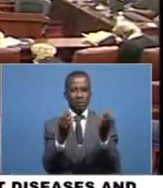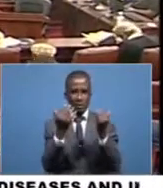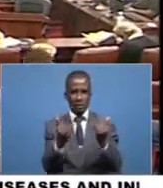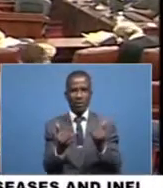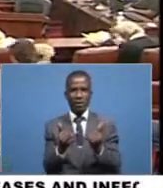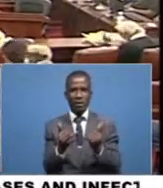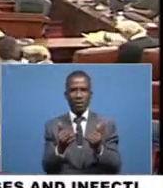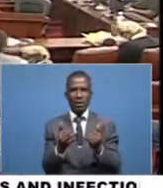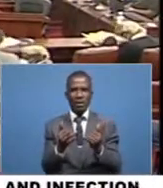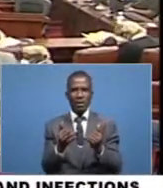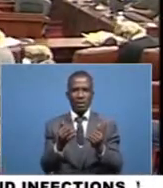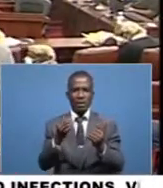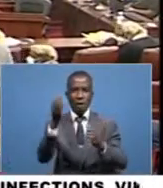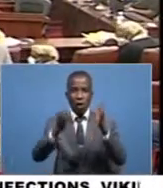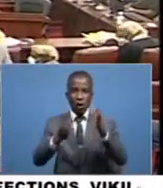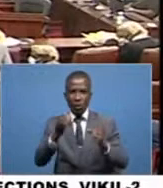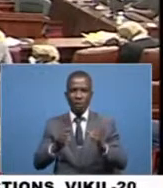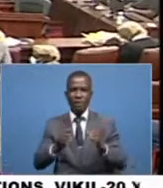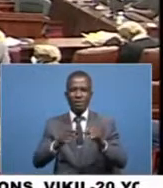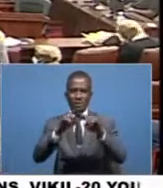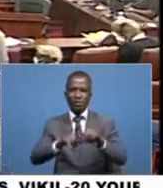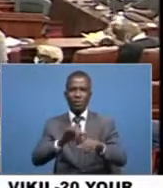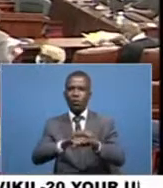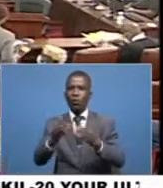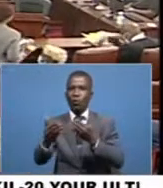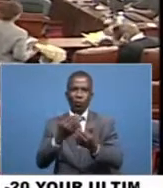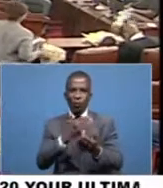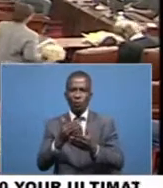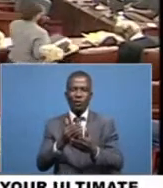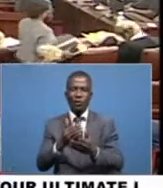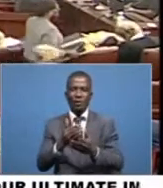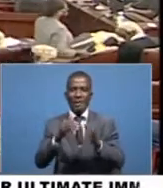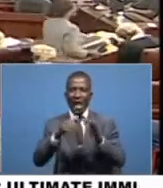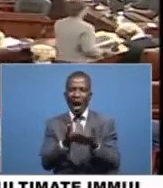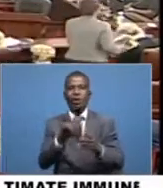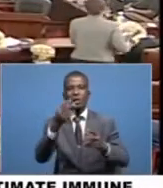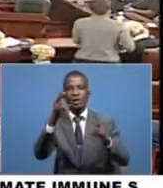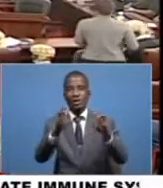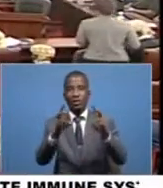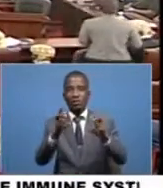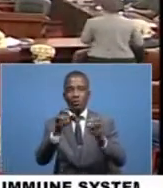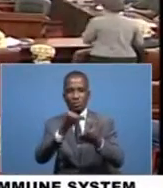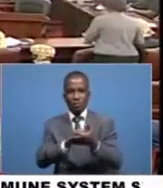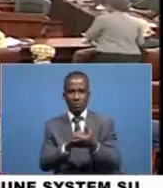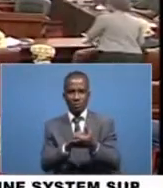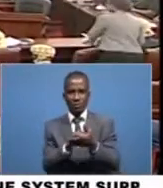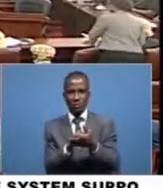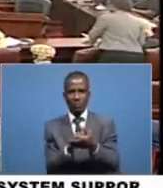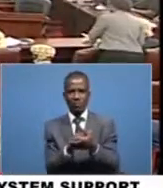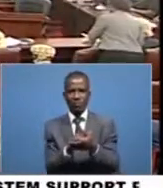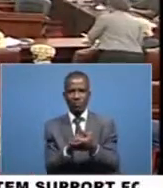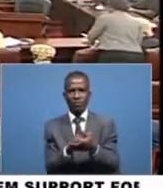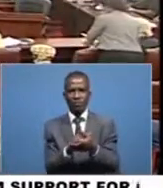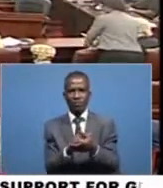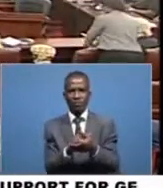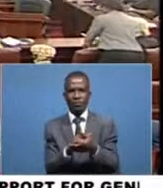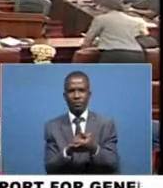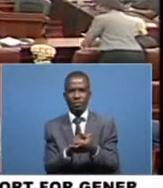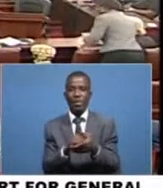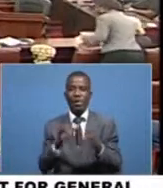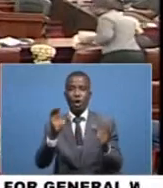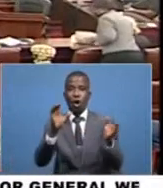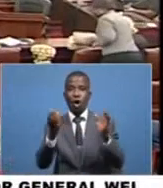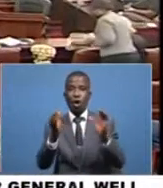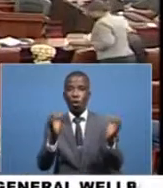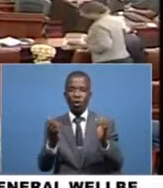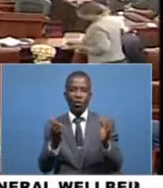the jurisdiction of this court, regardless of the nature of the case. See upon versus Attorney General and